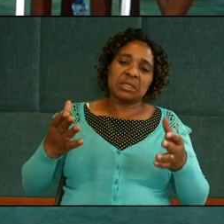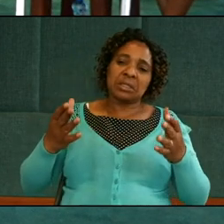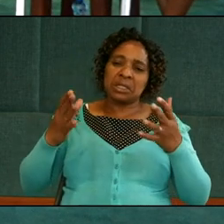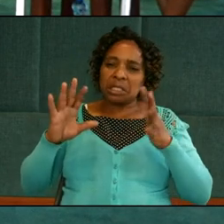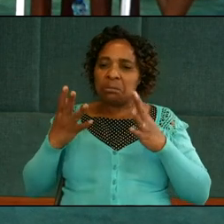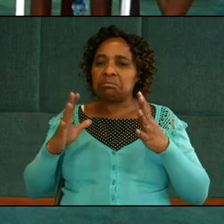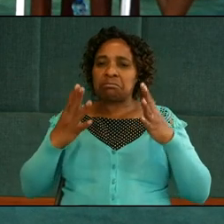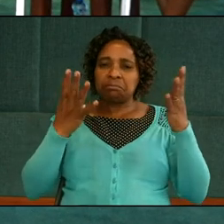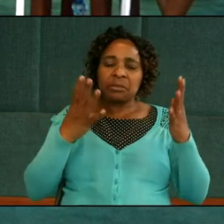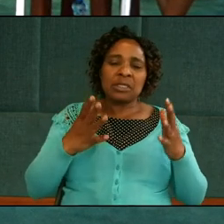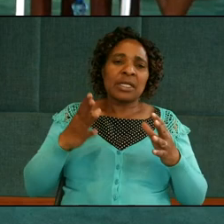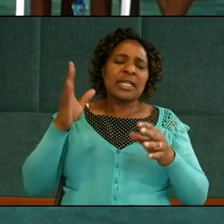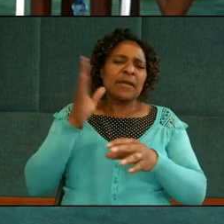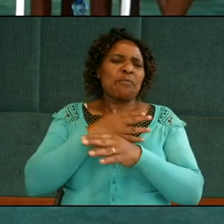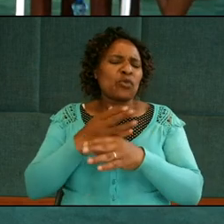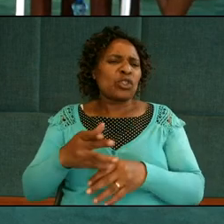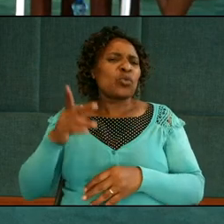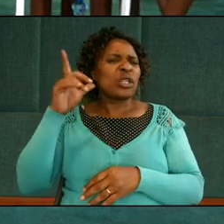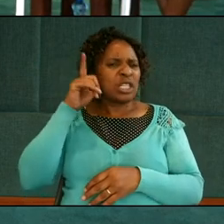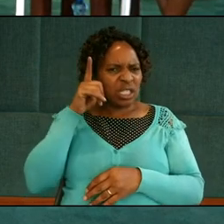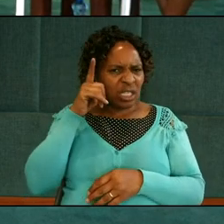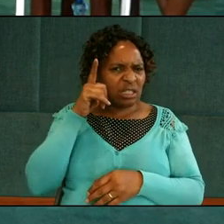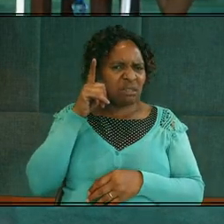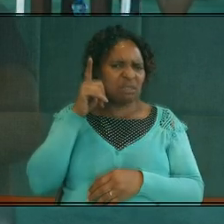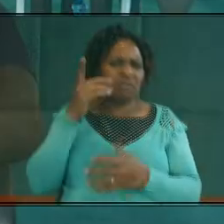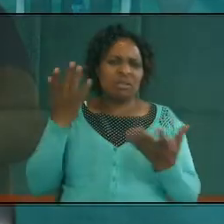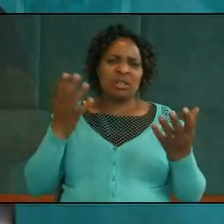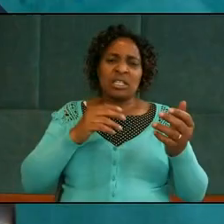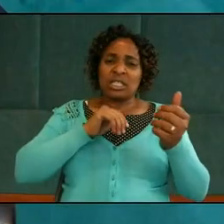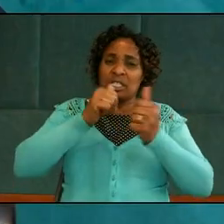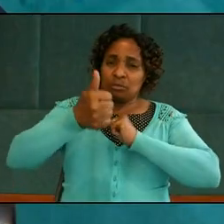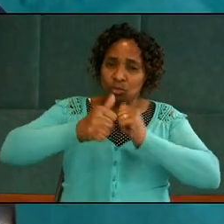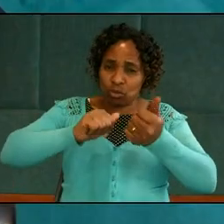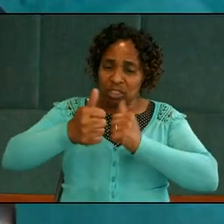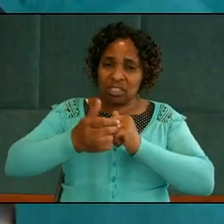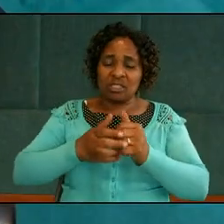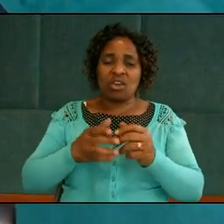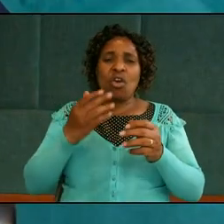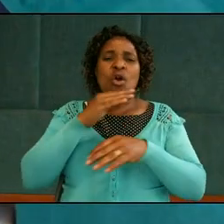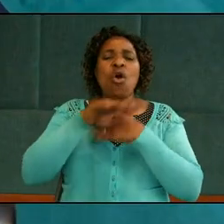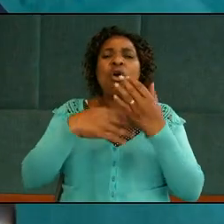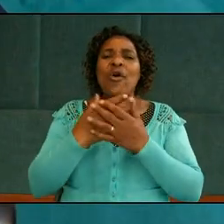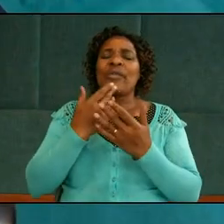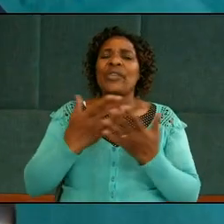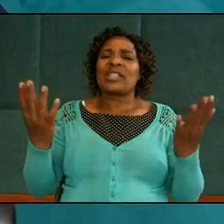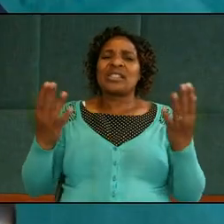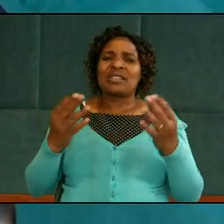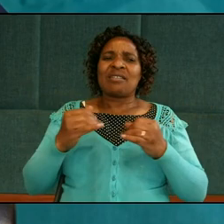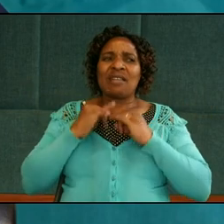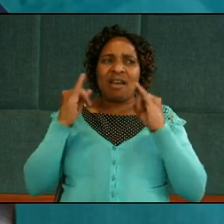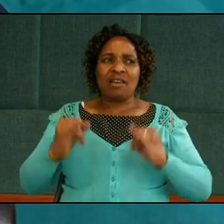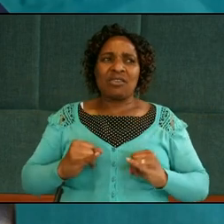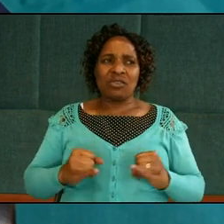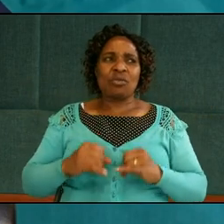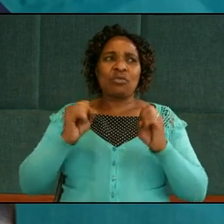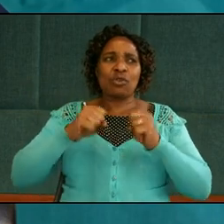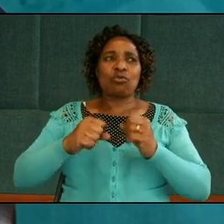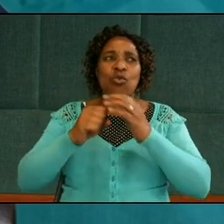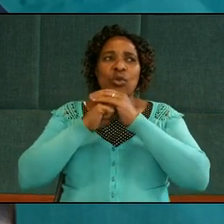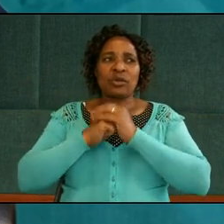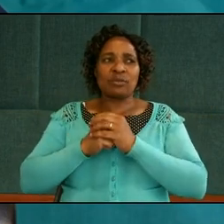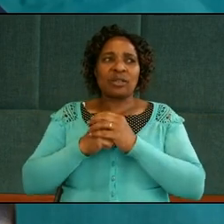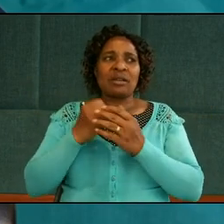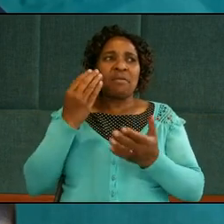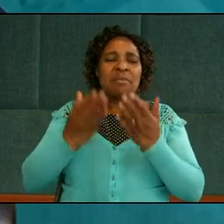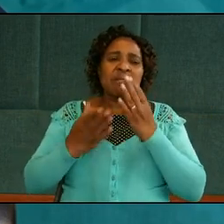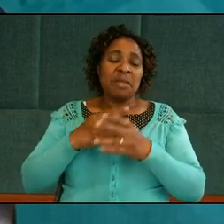music we listen to, the sports, all these things are gods and idols that we may worship. Maybe